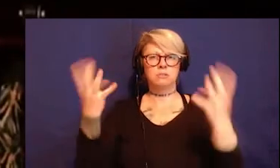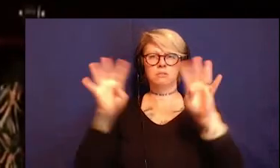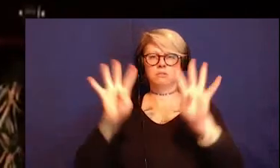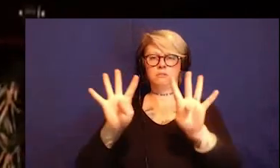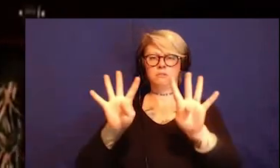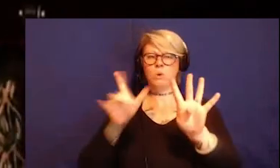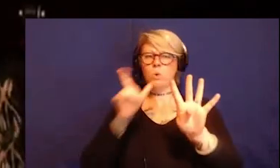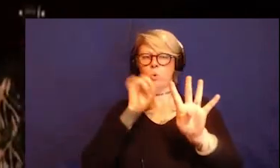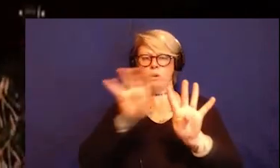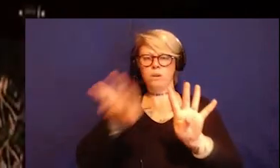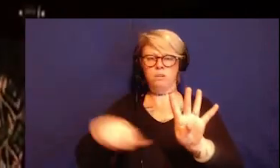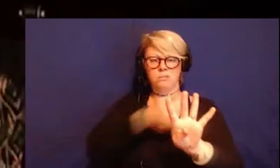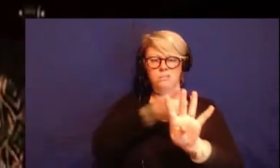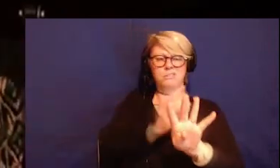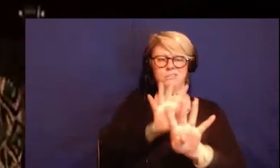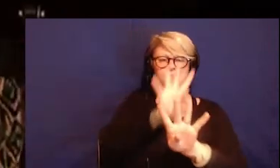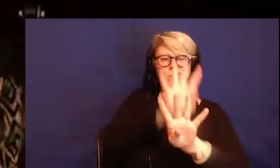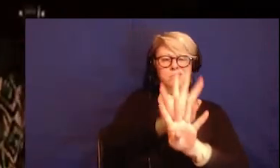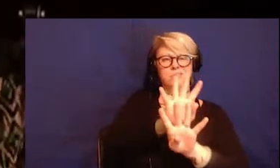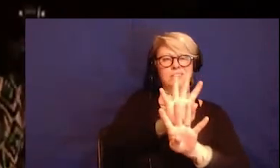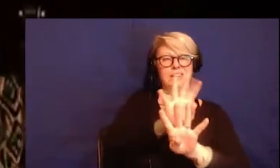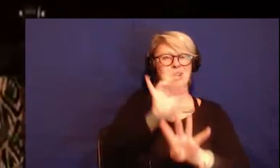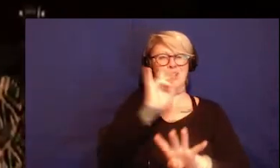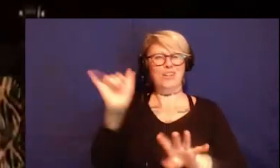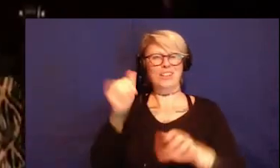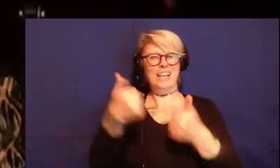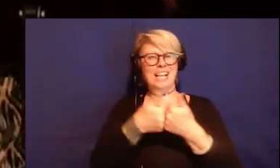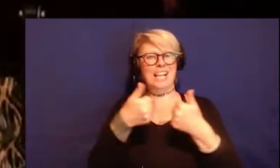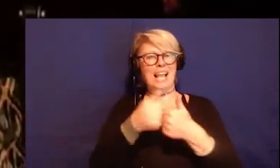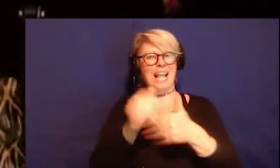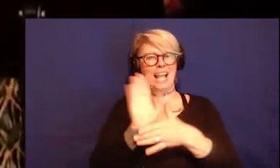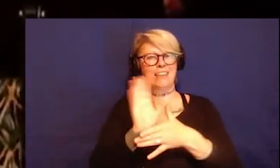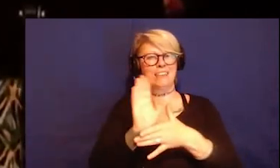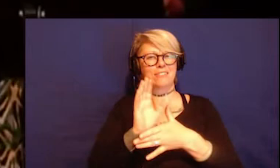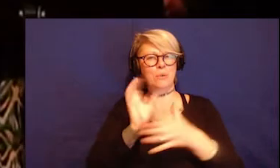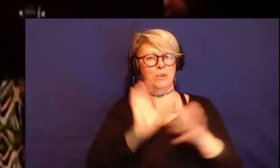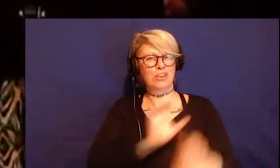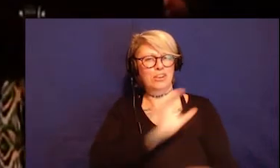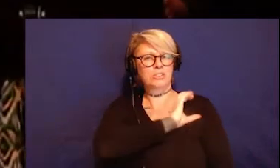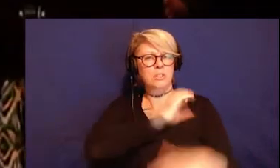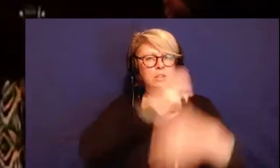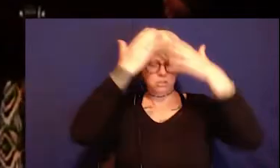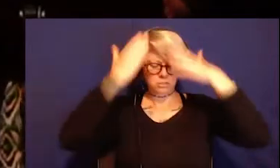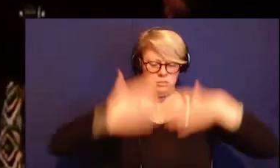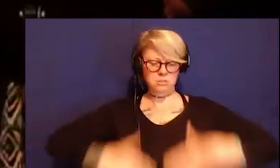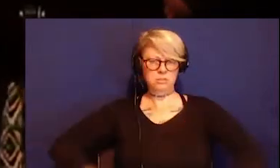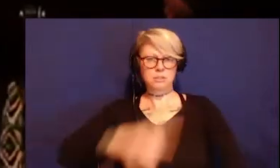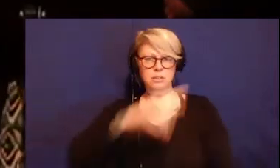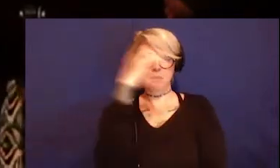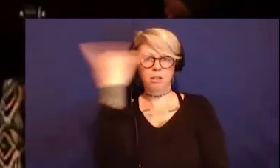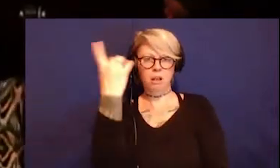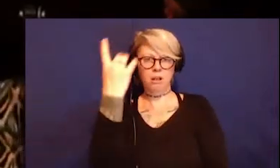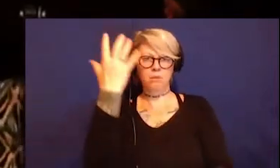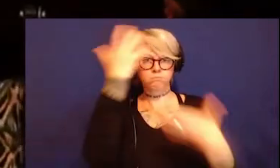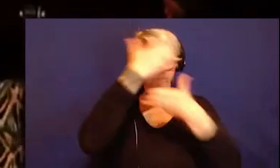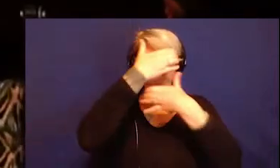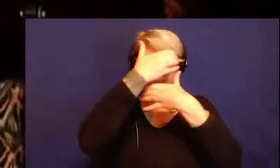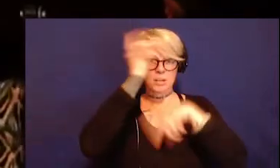mysteriously dressed like video game characters, wearing complete dark body armor that hides their